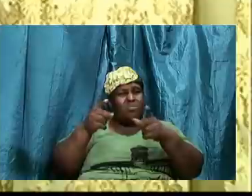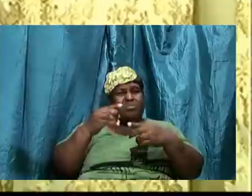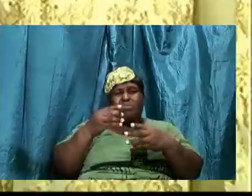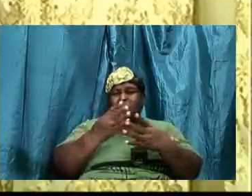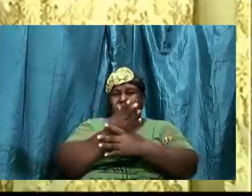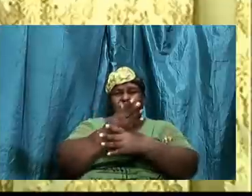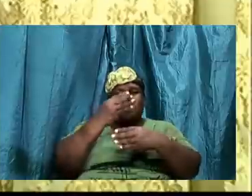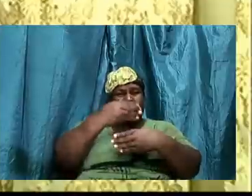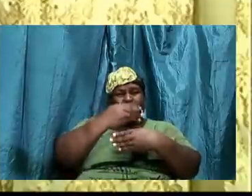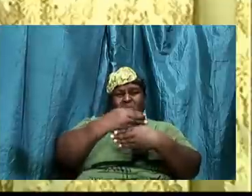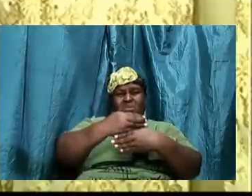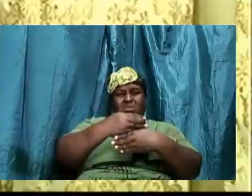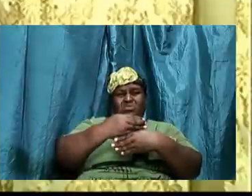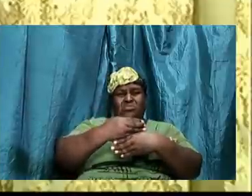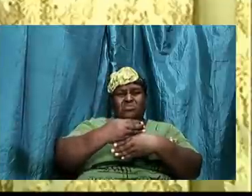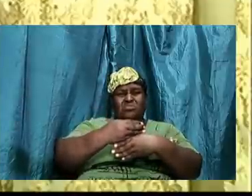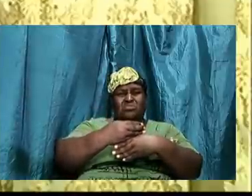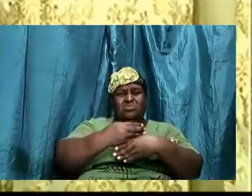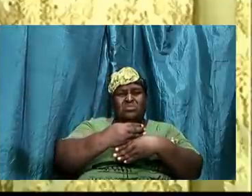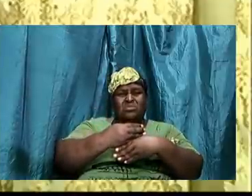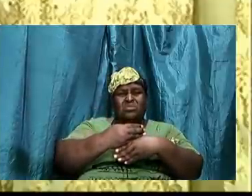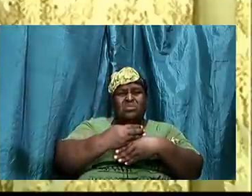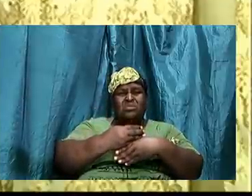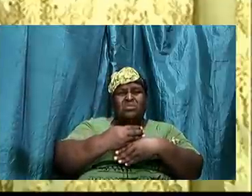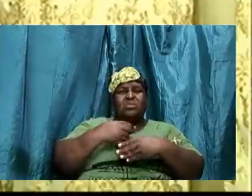We are visible.